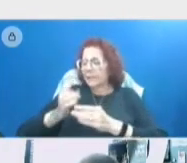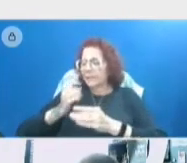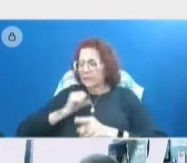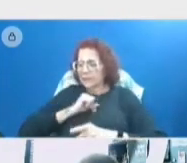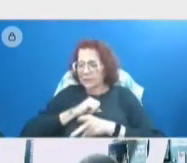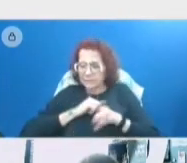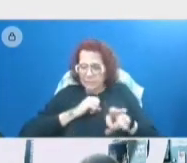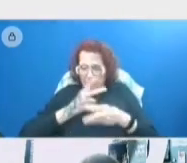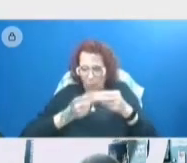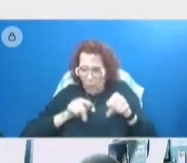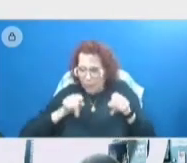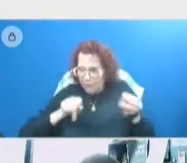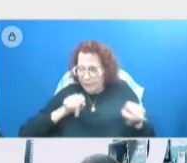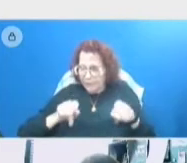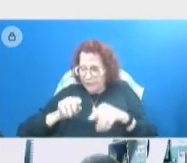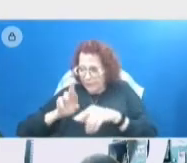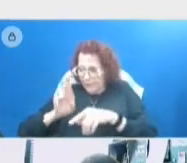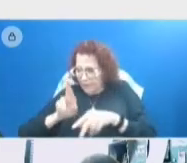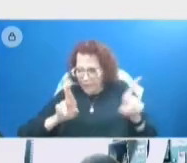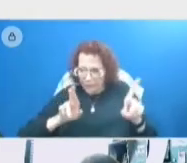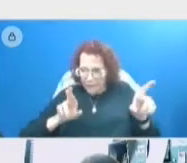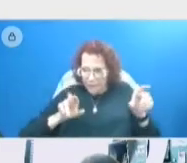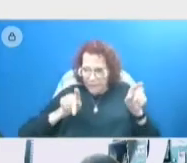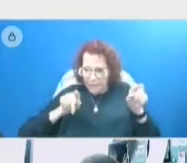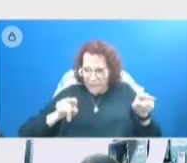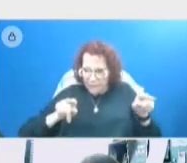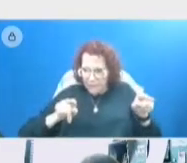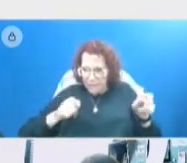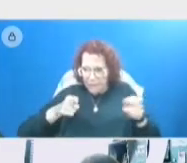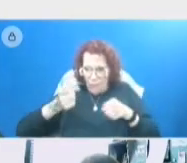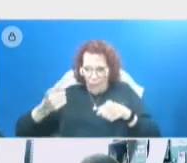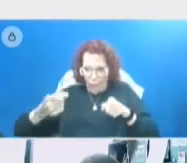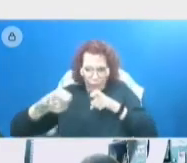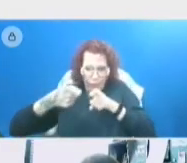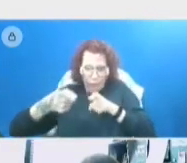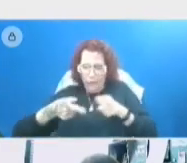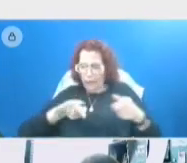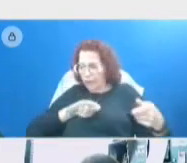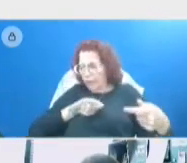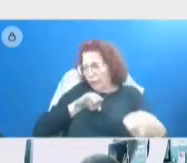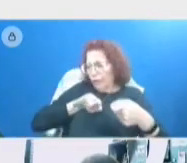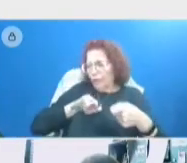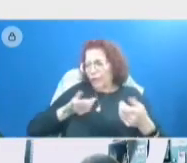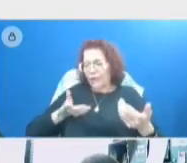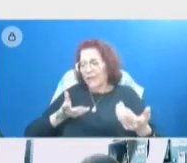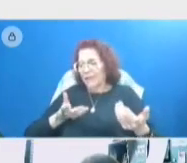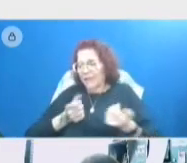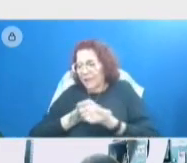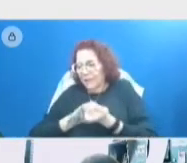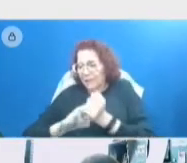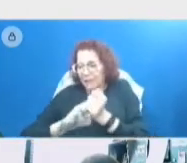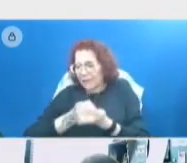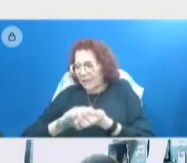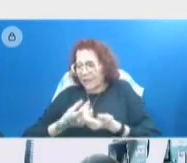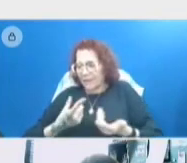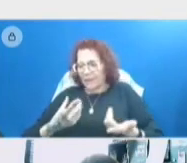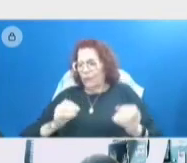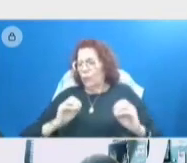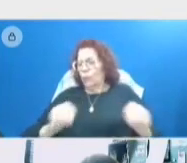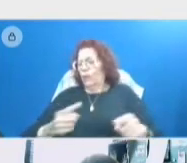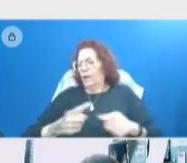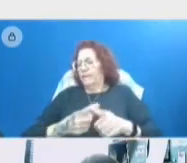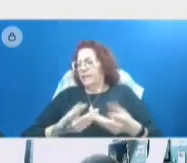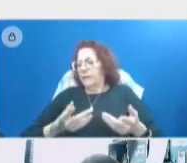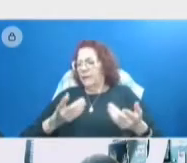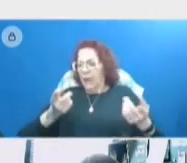one party, I'm totally in favor of that. I don't have a problem with that. I agree with you. And